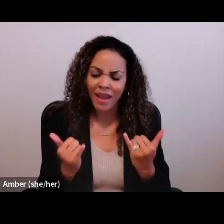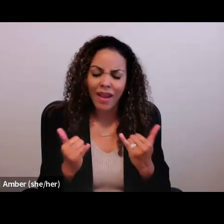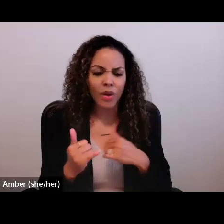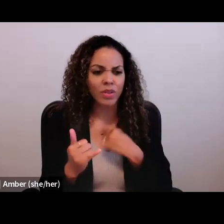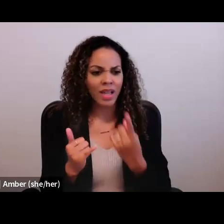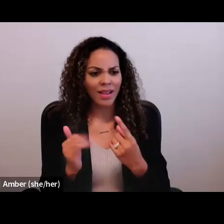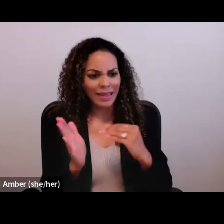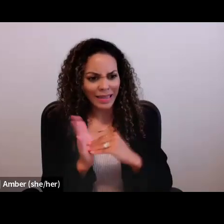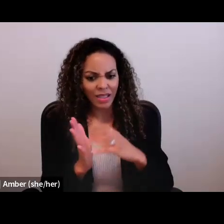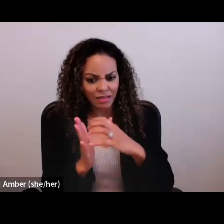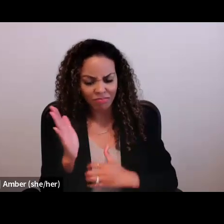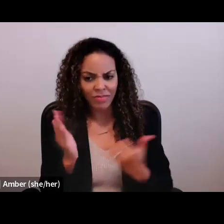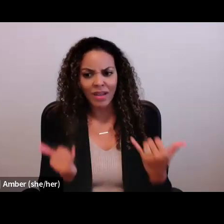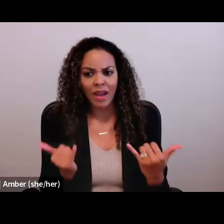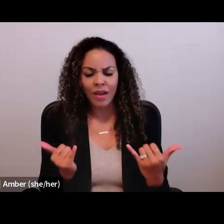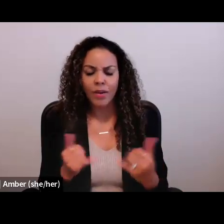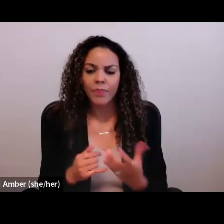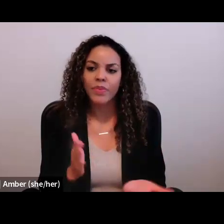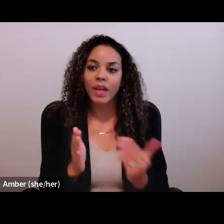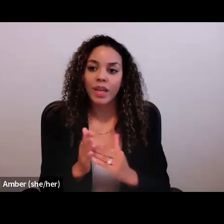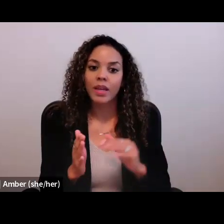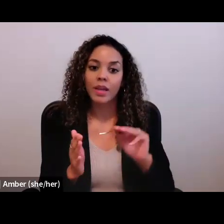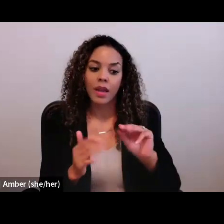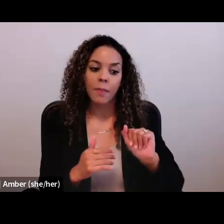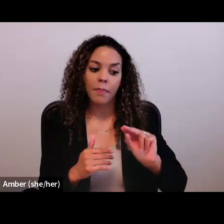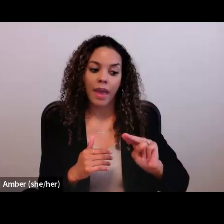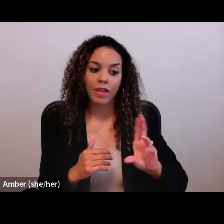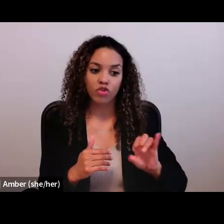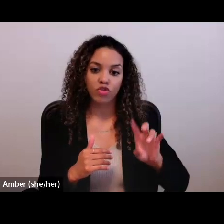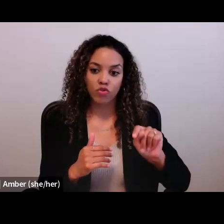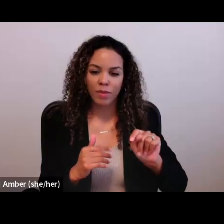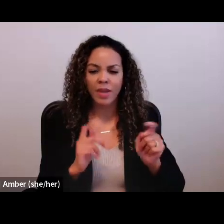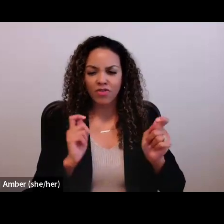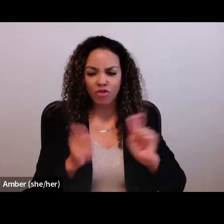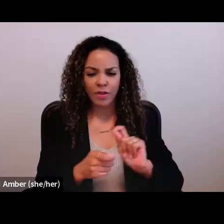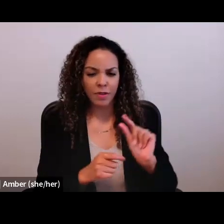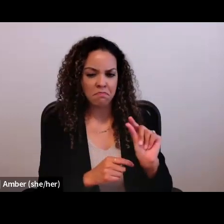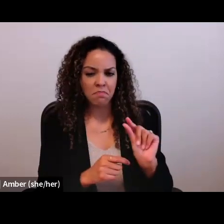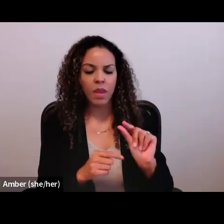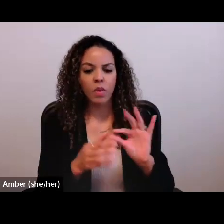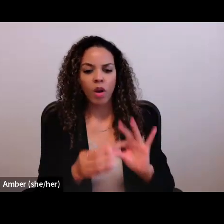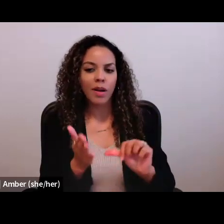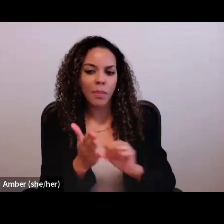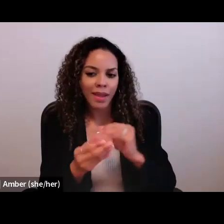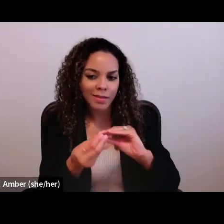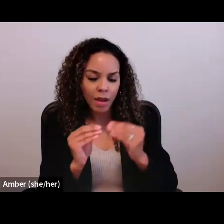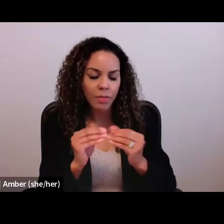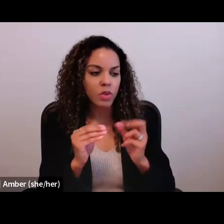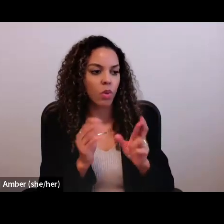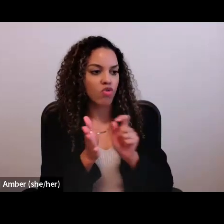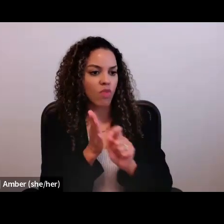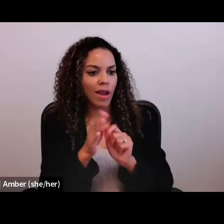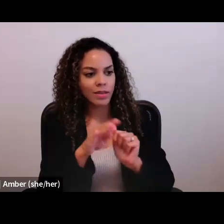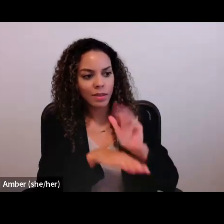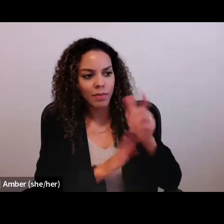you're writing. And again, manuscripts have shifted a little bit with respect to page numbers, or you can write, when you're submitting articles, usually it'll